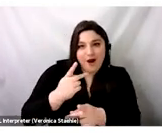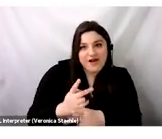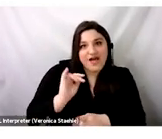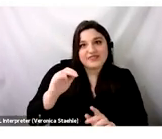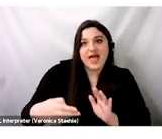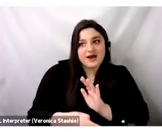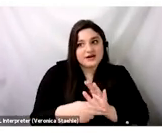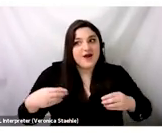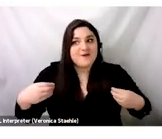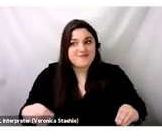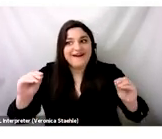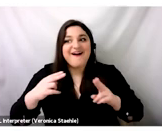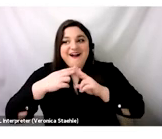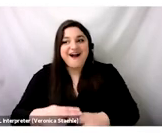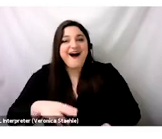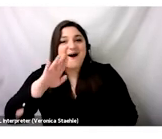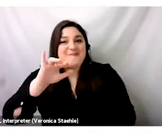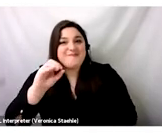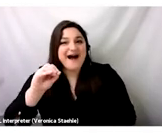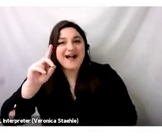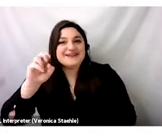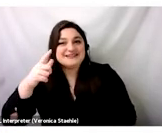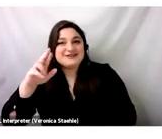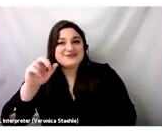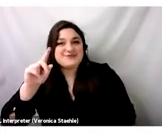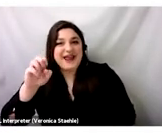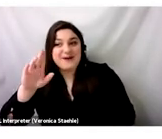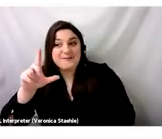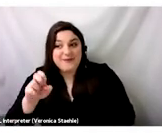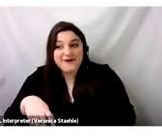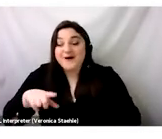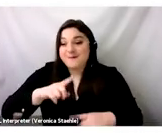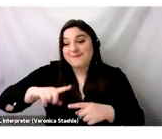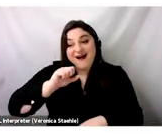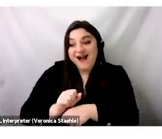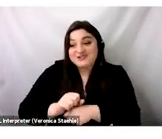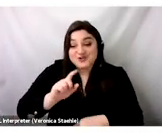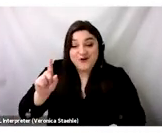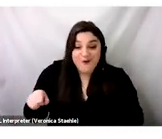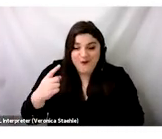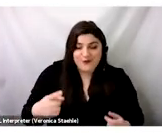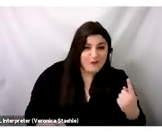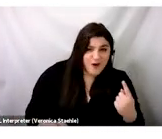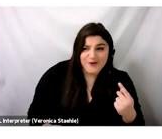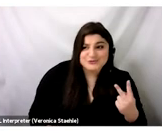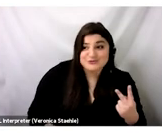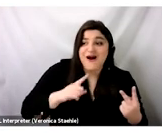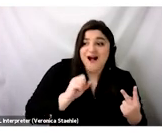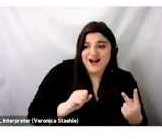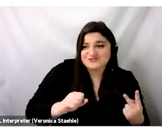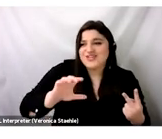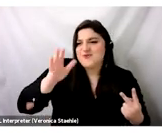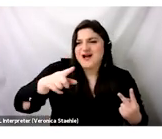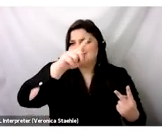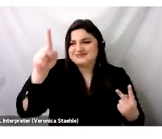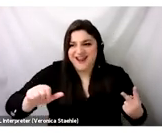products that were marketed as biodegradable or compostable were actually marine or terrestrially compostable. Now, you know,